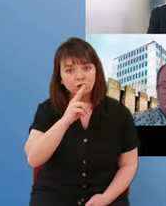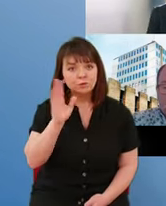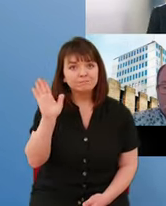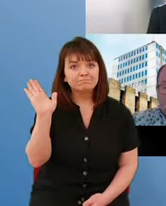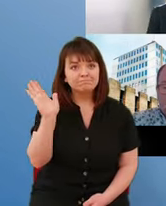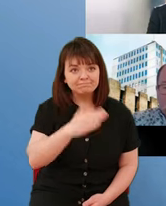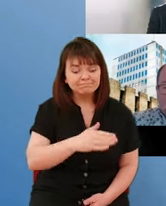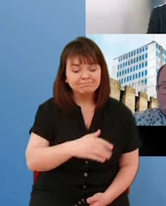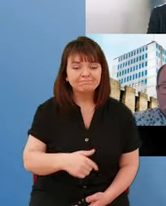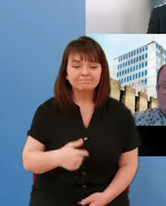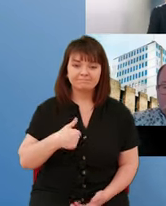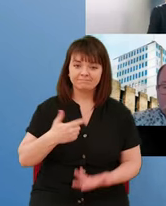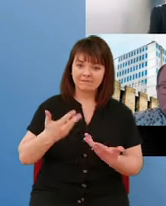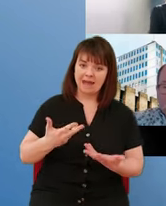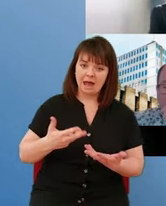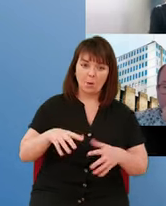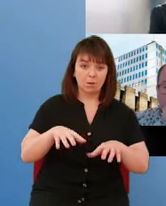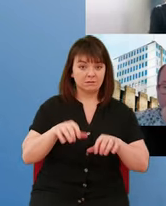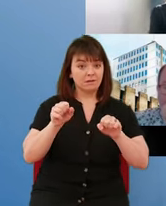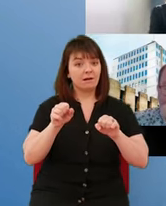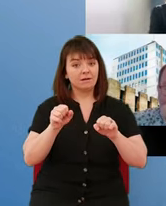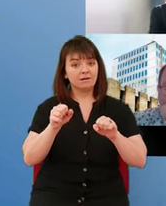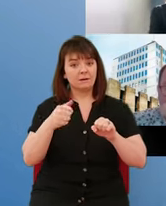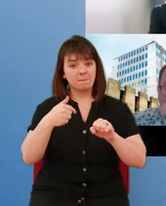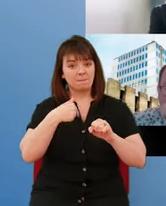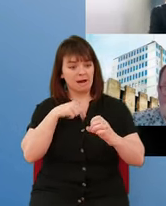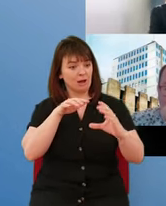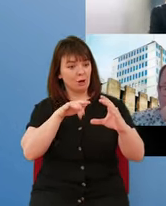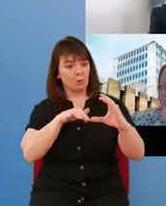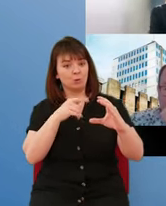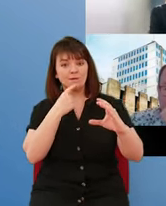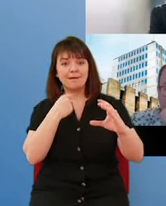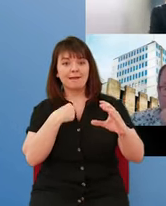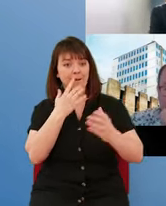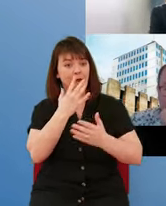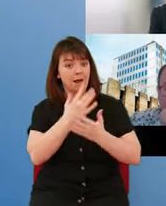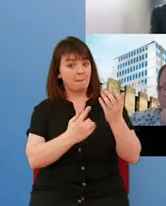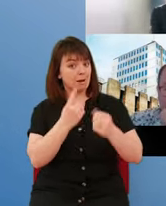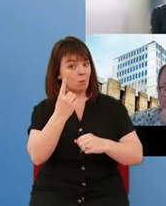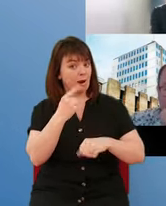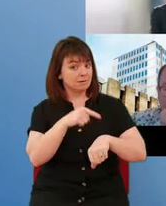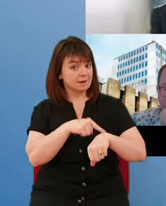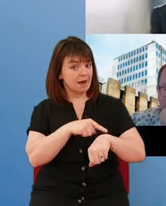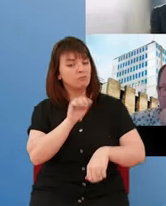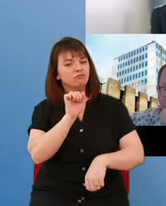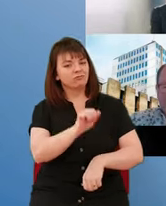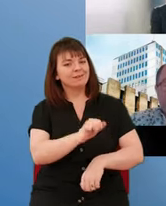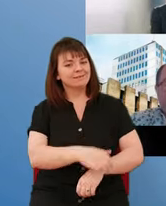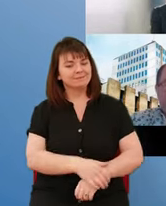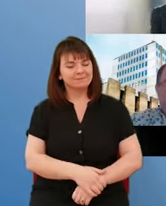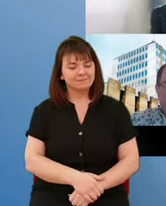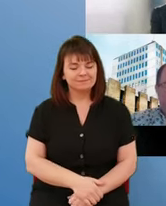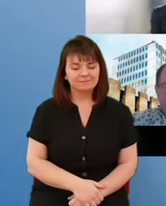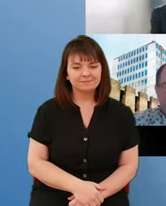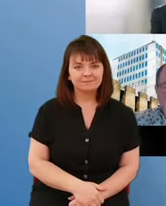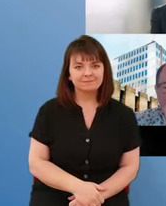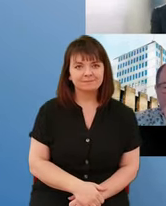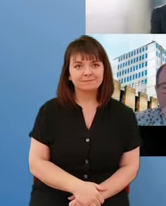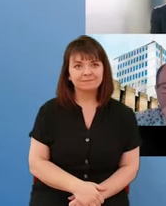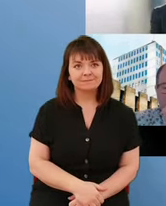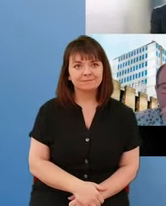Good afternoon, everybody. I'm going to make a start. My computer tells me it's 1:30. I assume that's the right